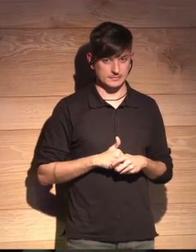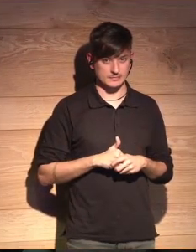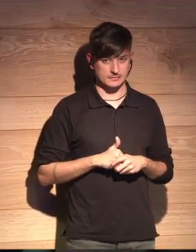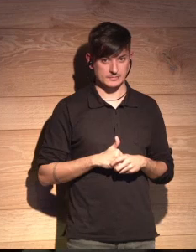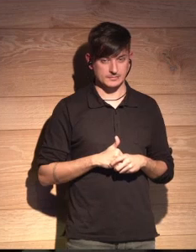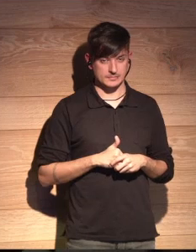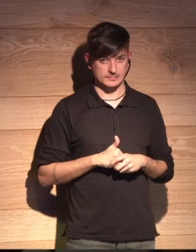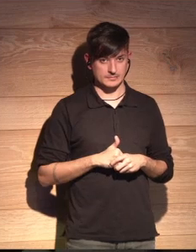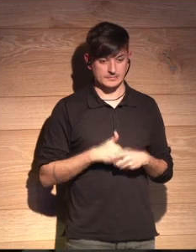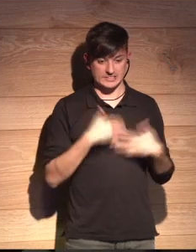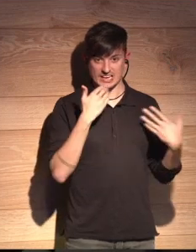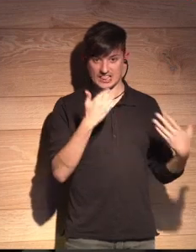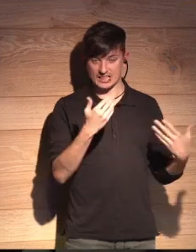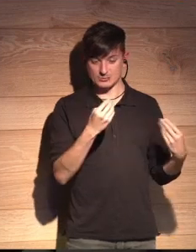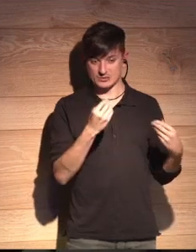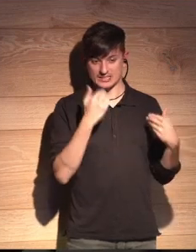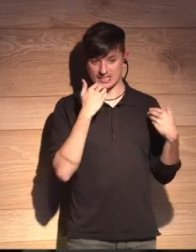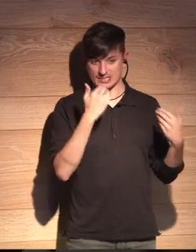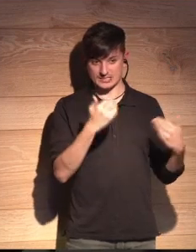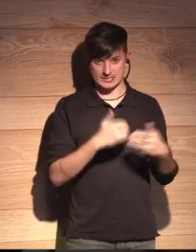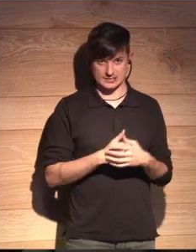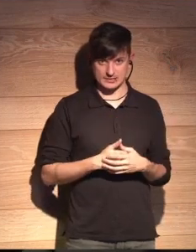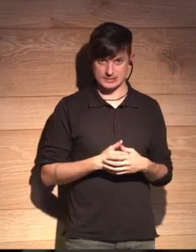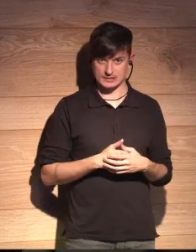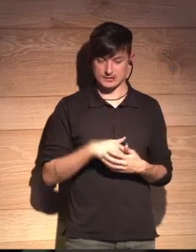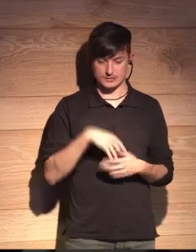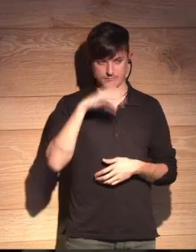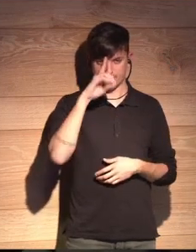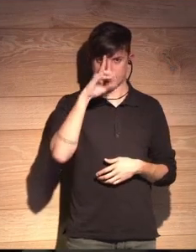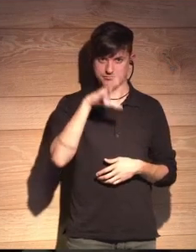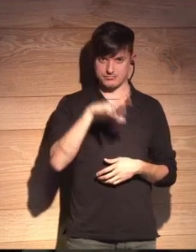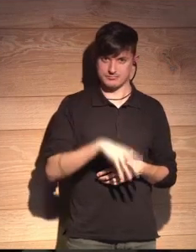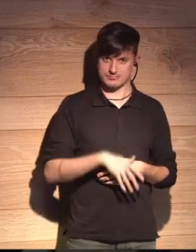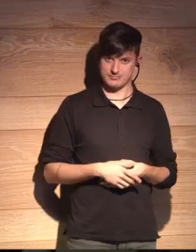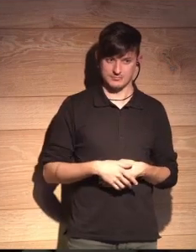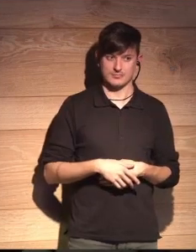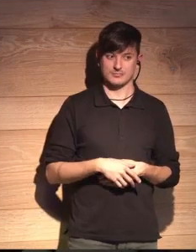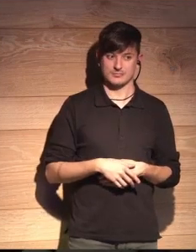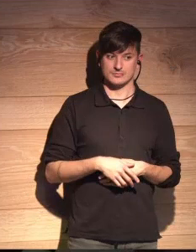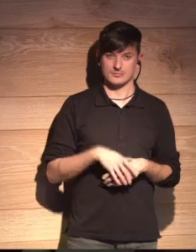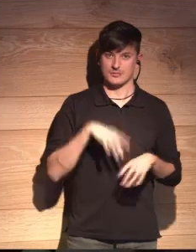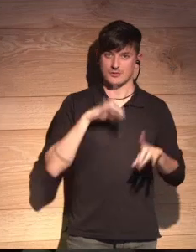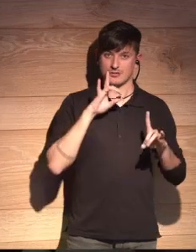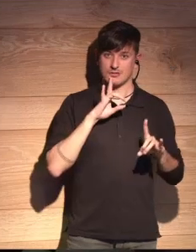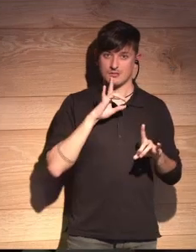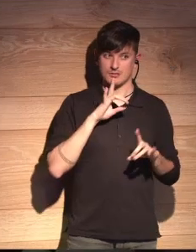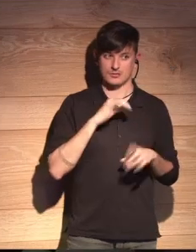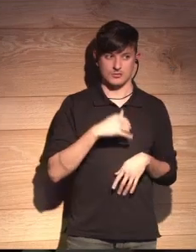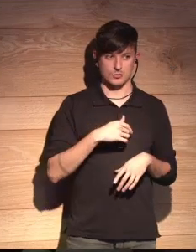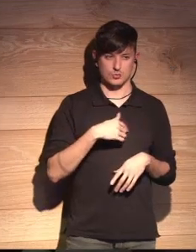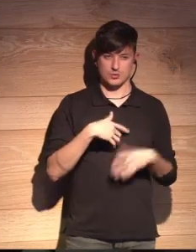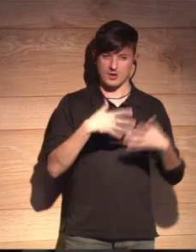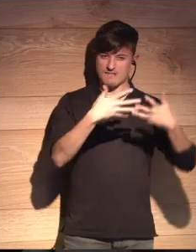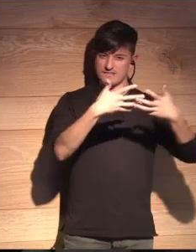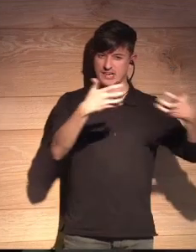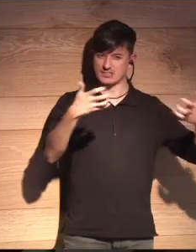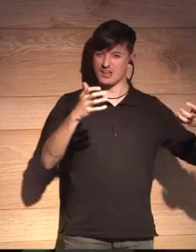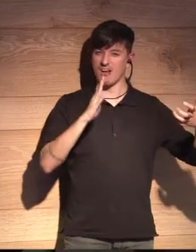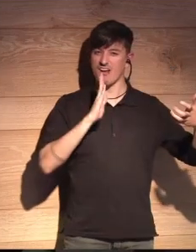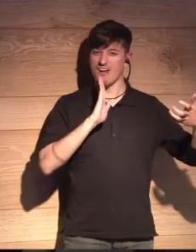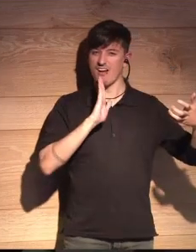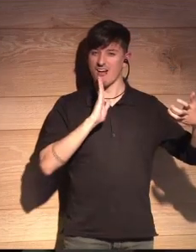Gracias. Muchas gracias, Carlo. Impresionante. Sí. Bueno, hemos asistido a una frase que decía